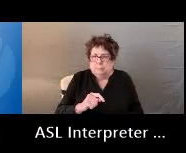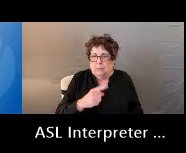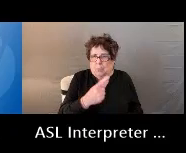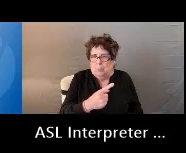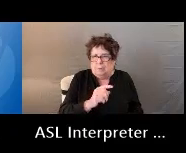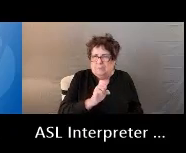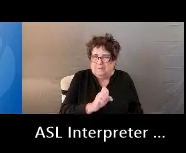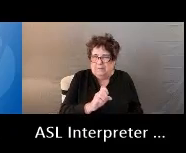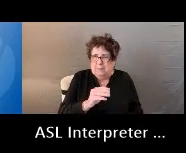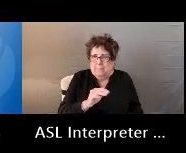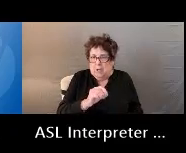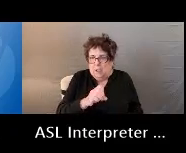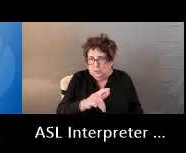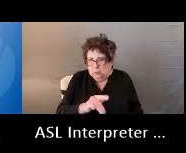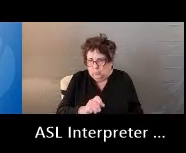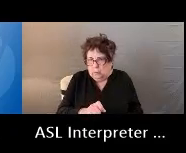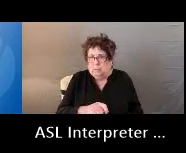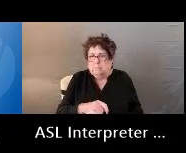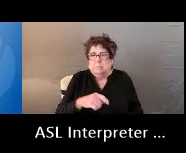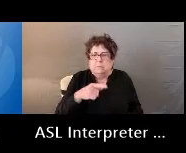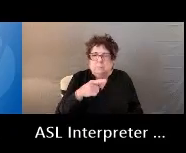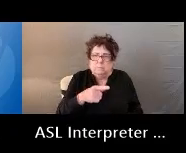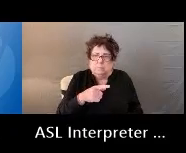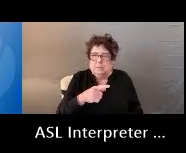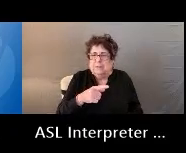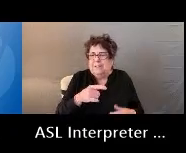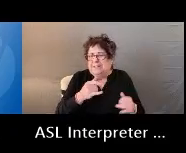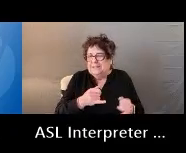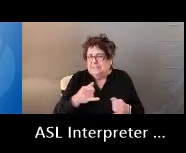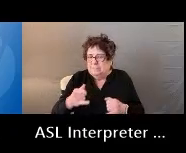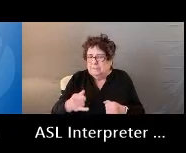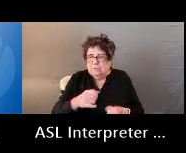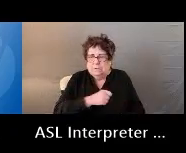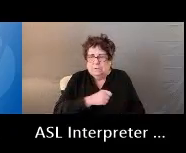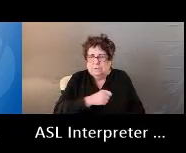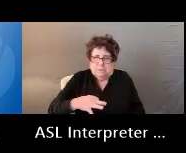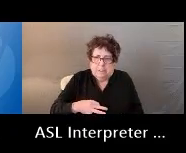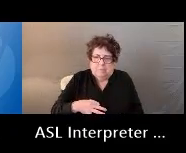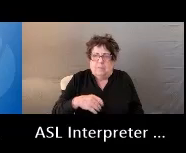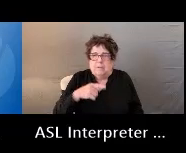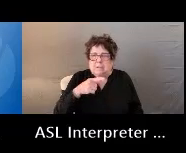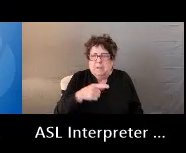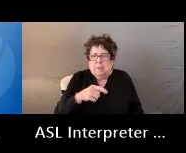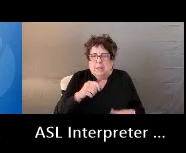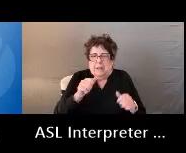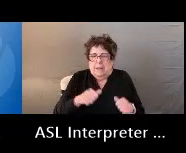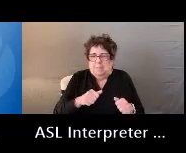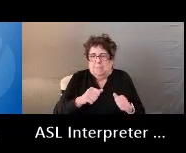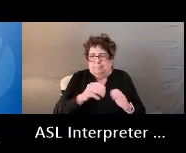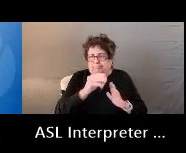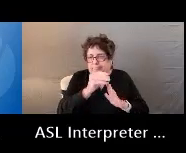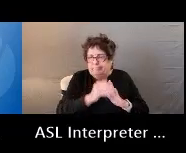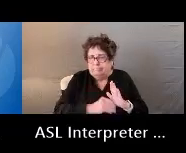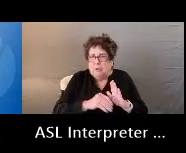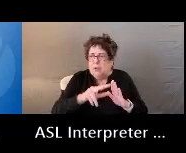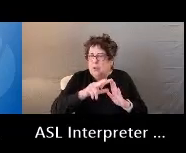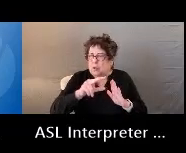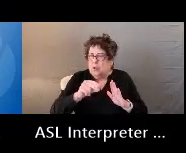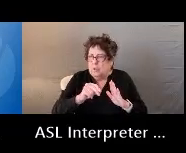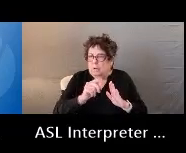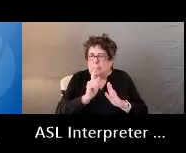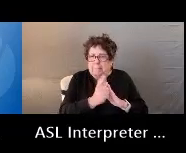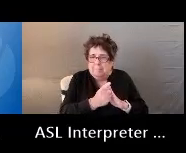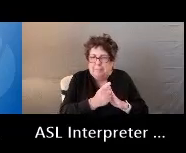were able to just complete a 30-minute e-module on their own pace. And then we also did